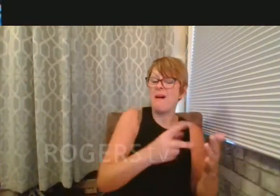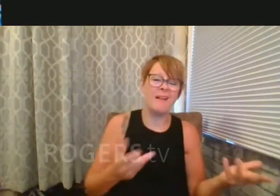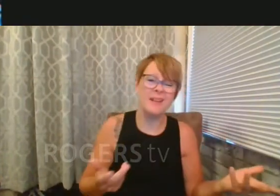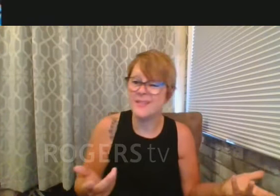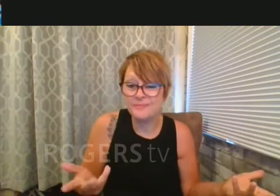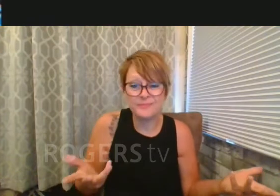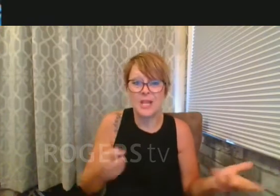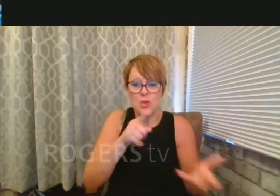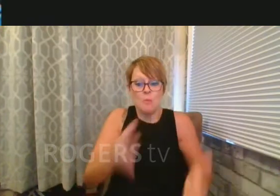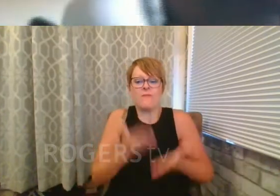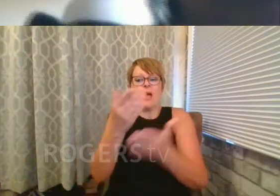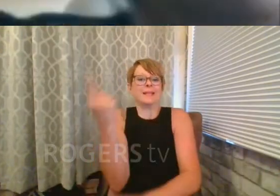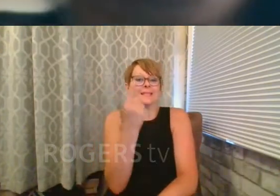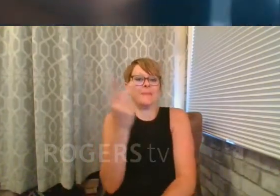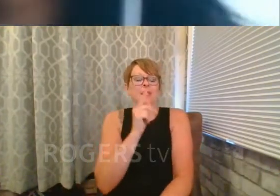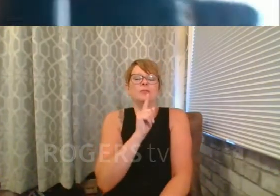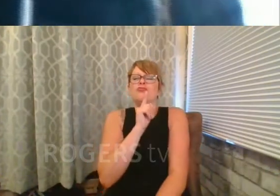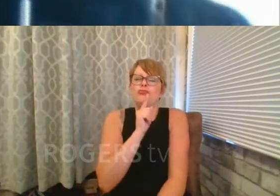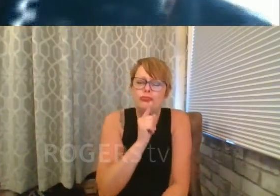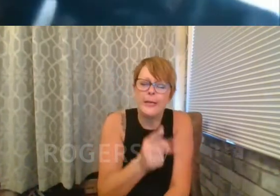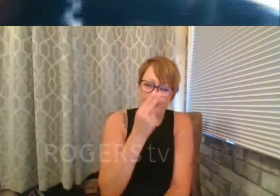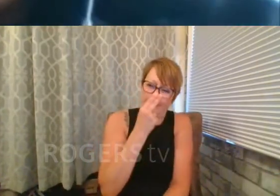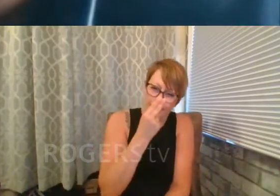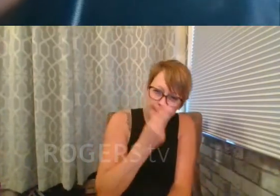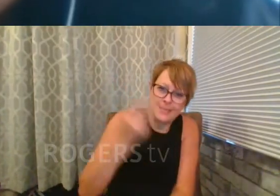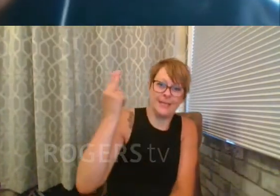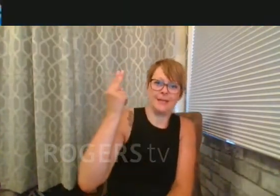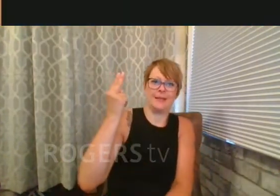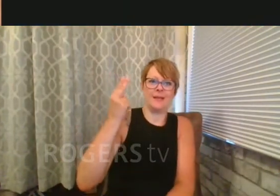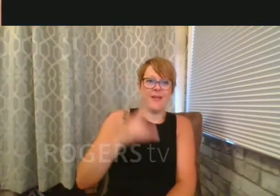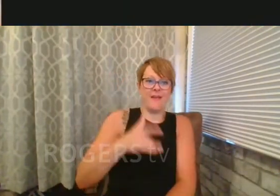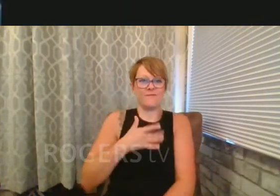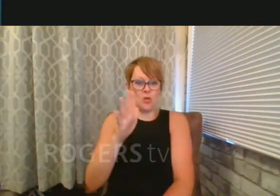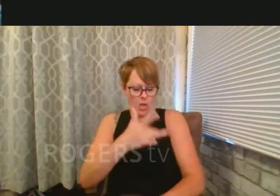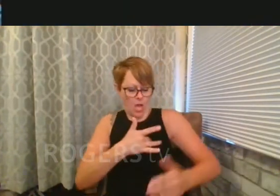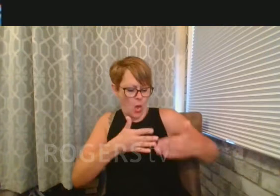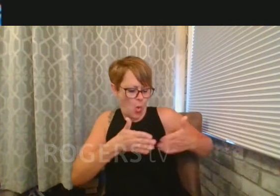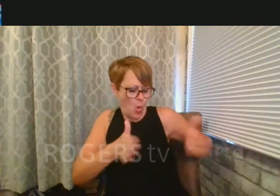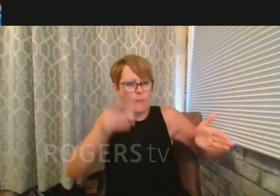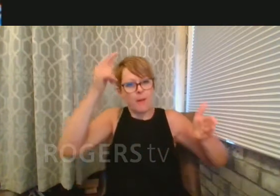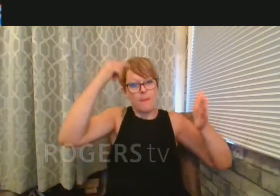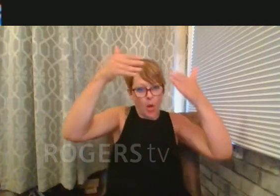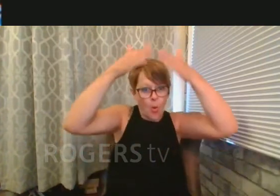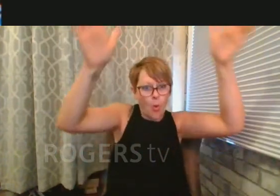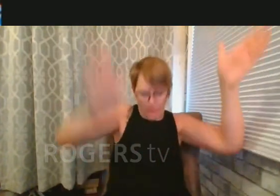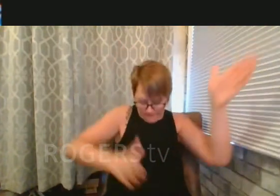very unique and something that opens the heart, the mind, and the belly in my case.